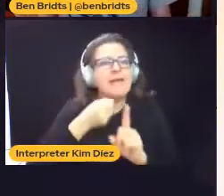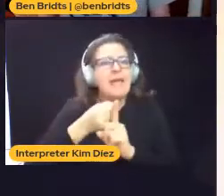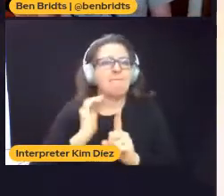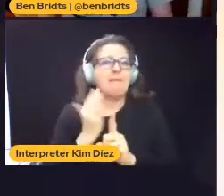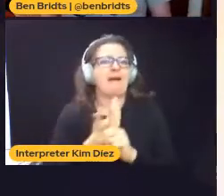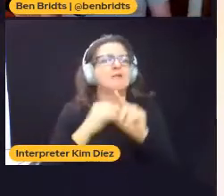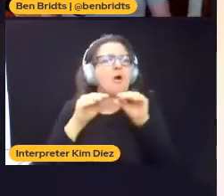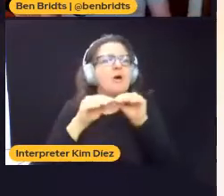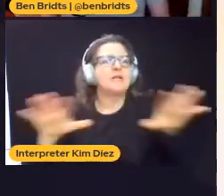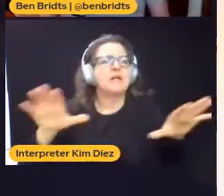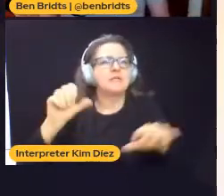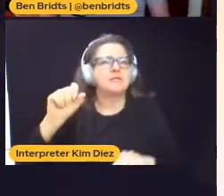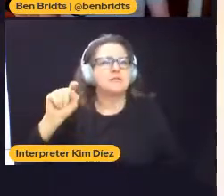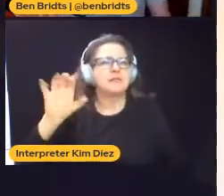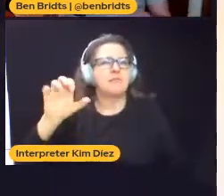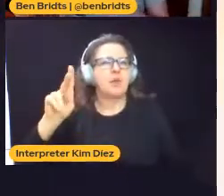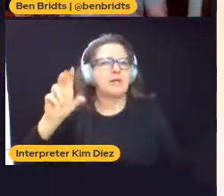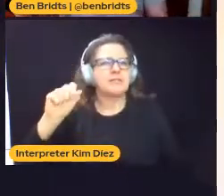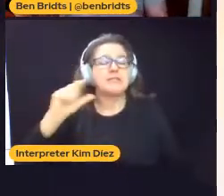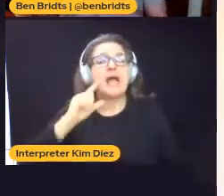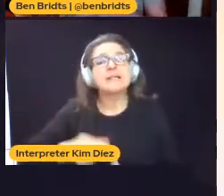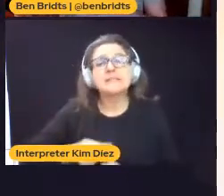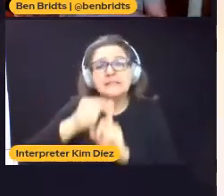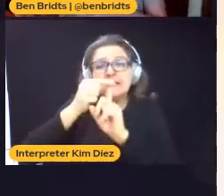stacks, especially